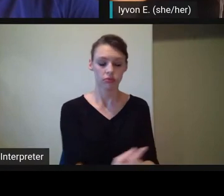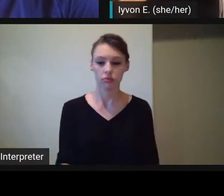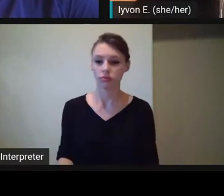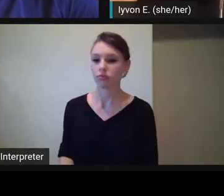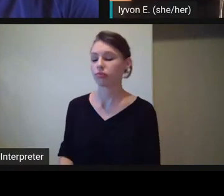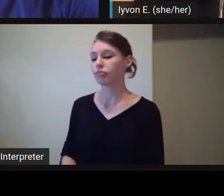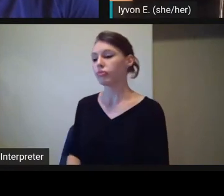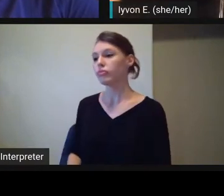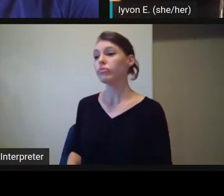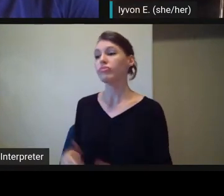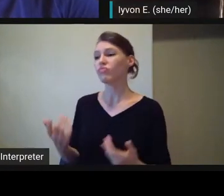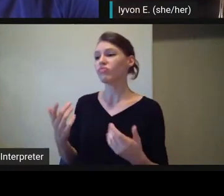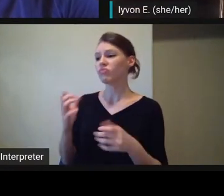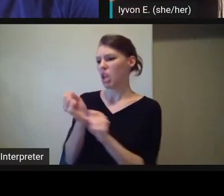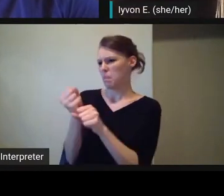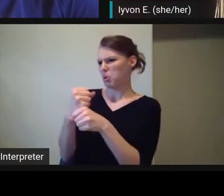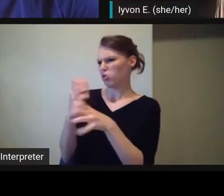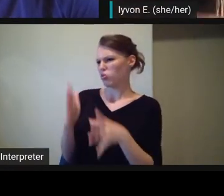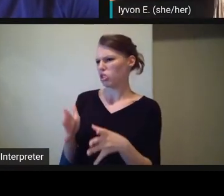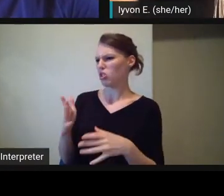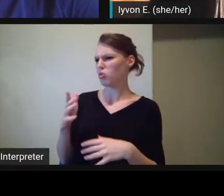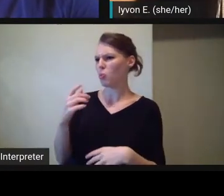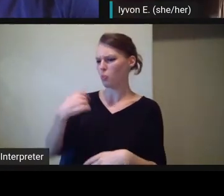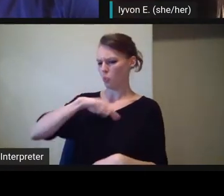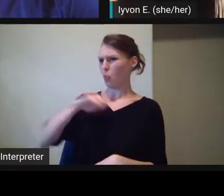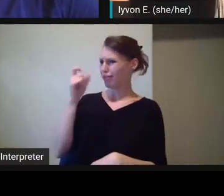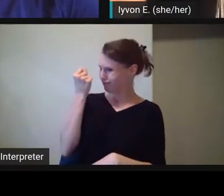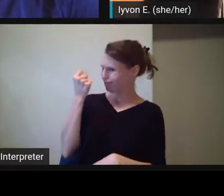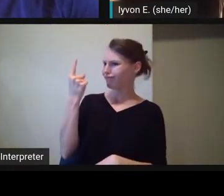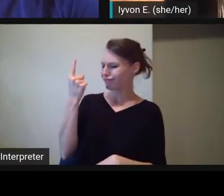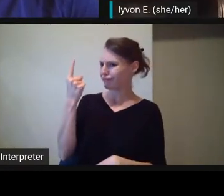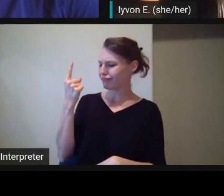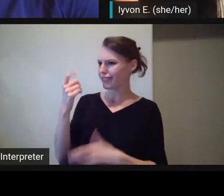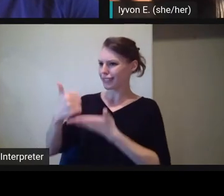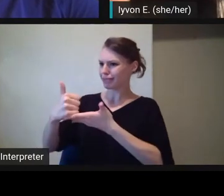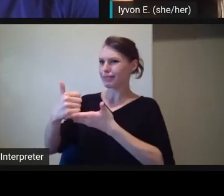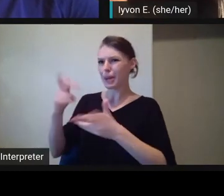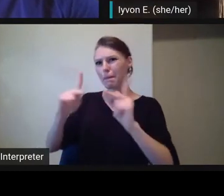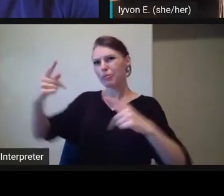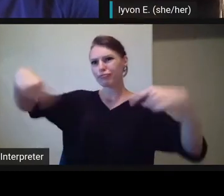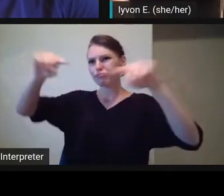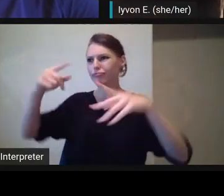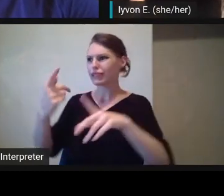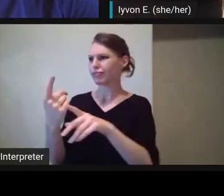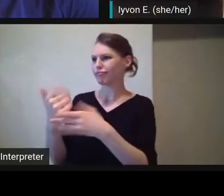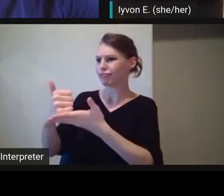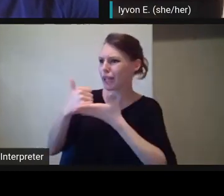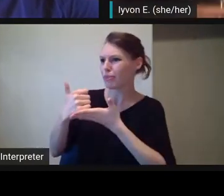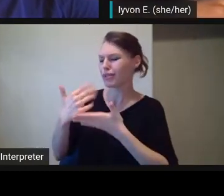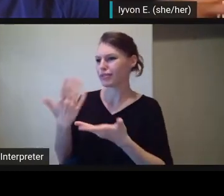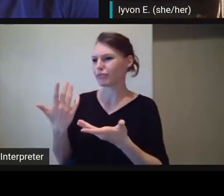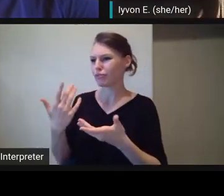understand and like that's what we want. We just need people to like really help us and reaffirm that is the way we want to